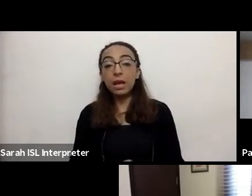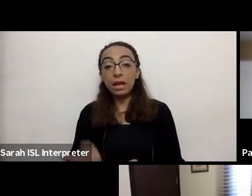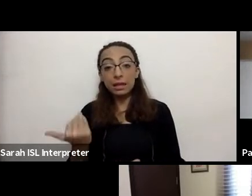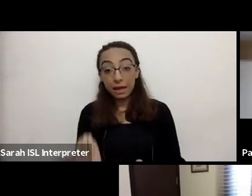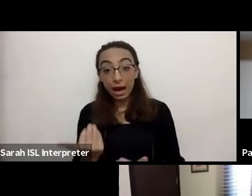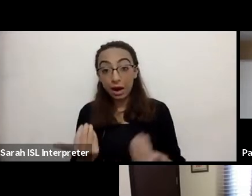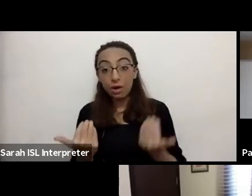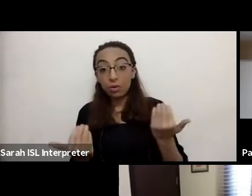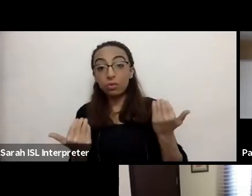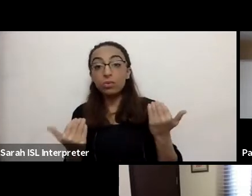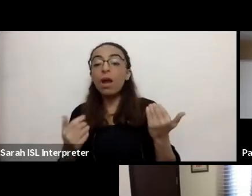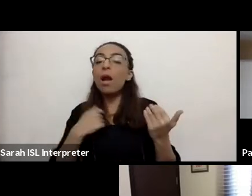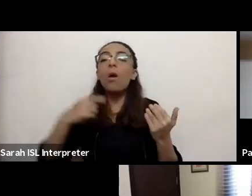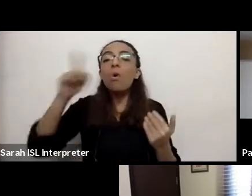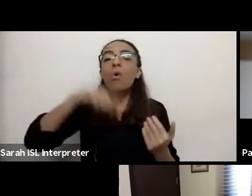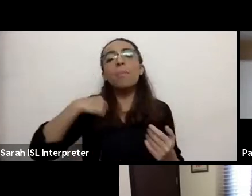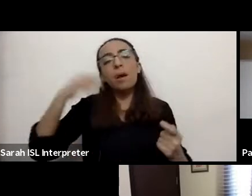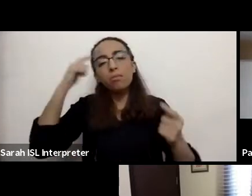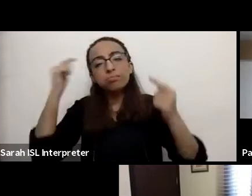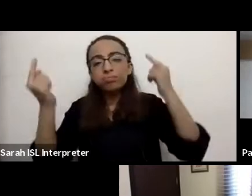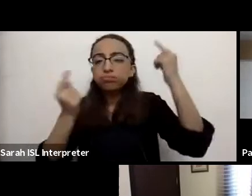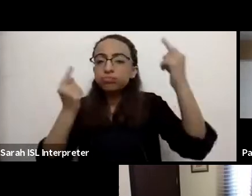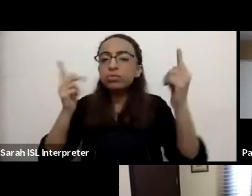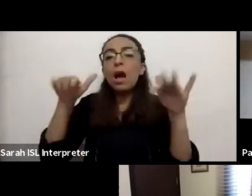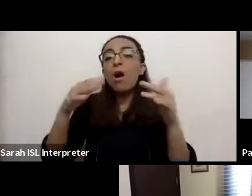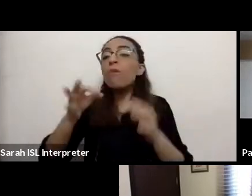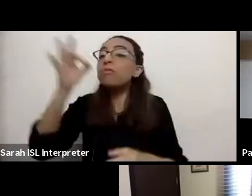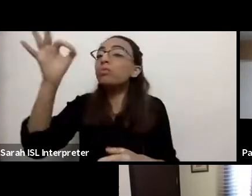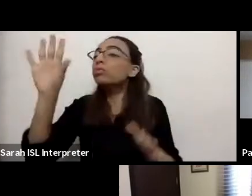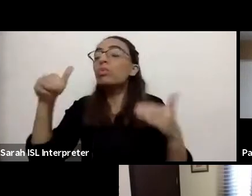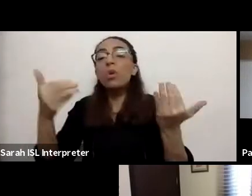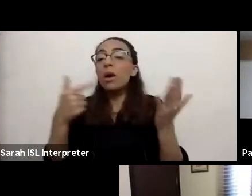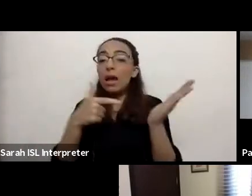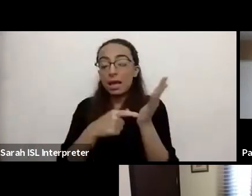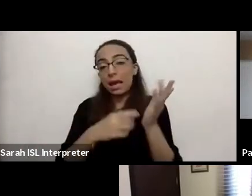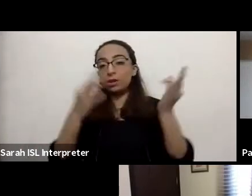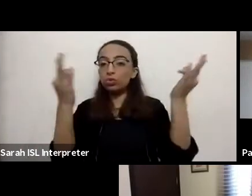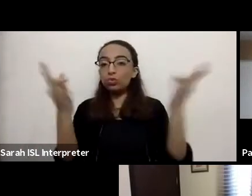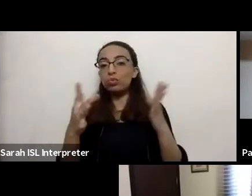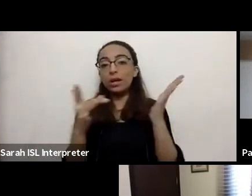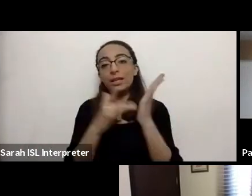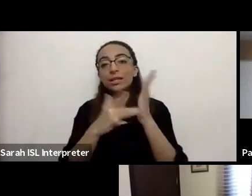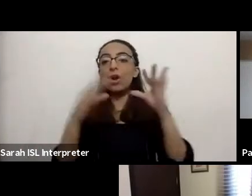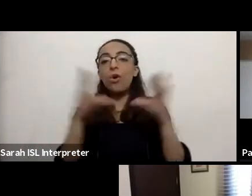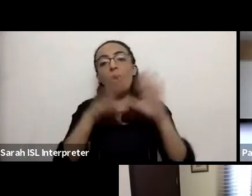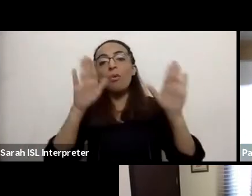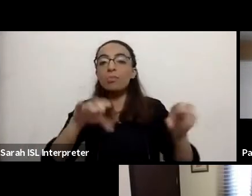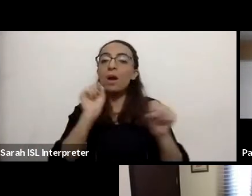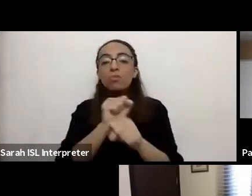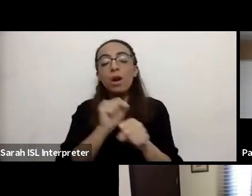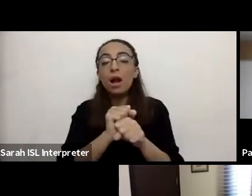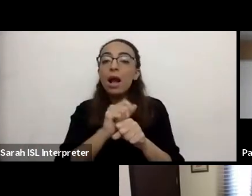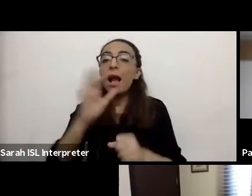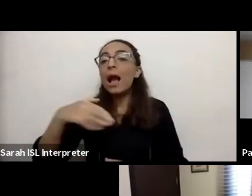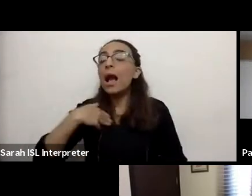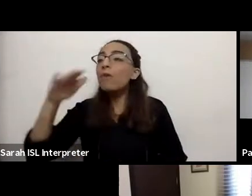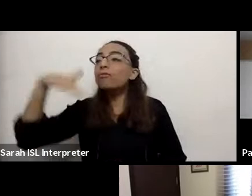around, I think a lot of us have got into thinking that what is the future? If this is the new normal, how will people with disabilities